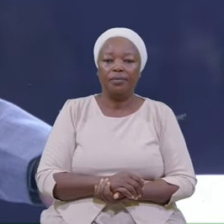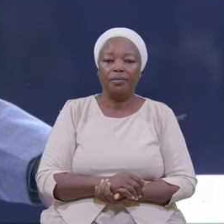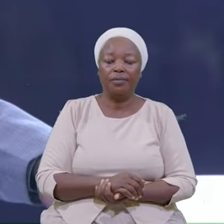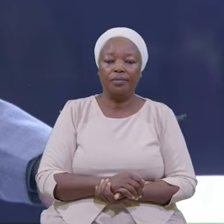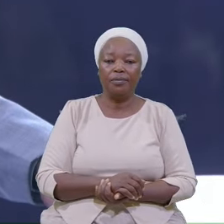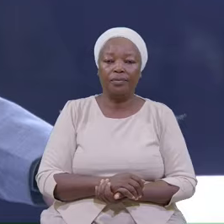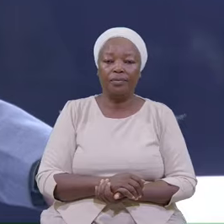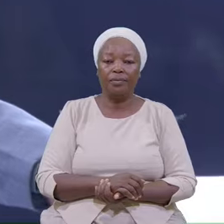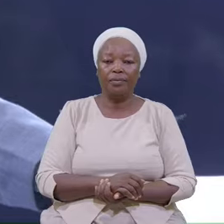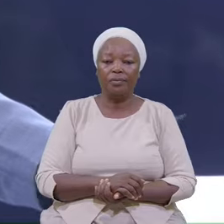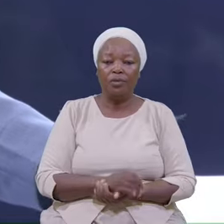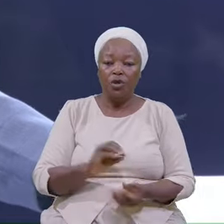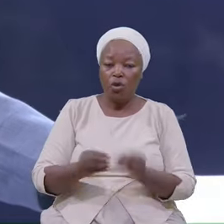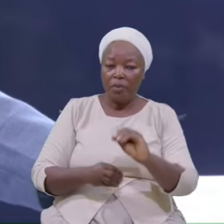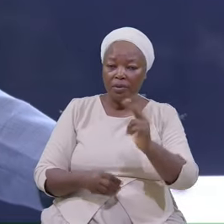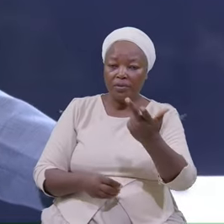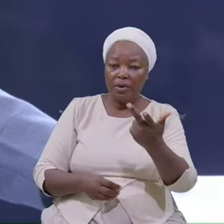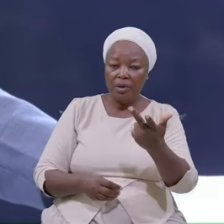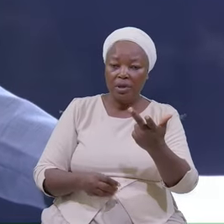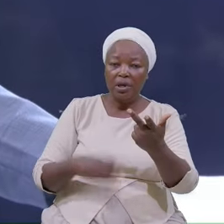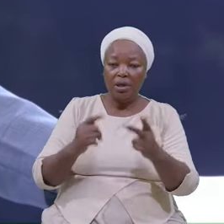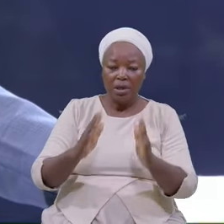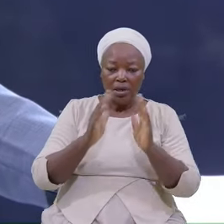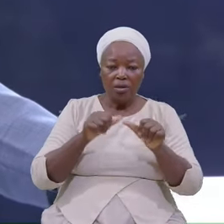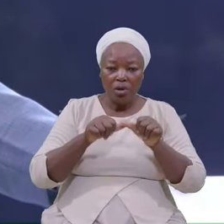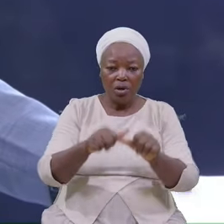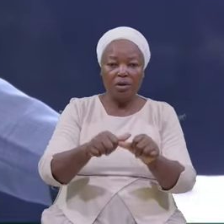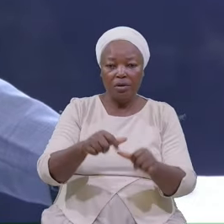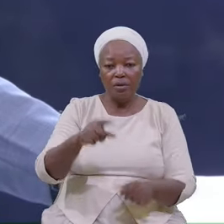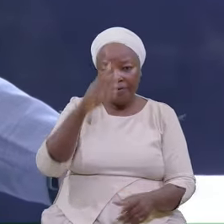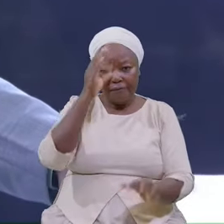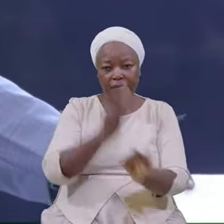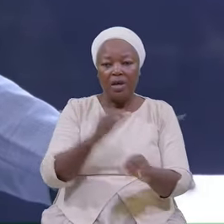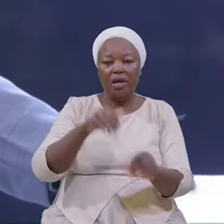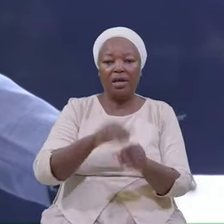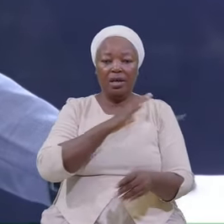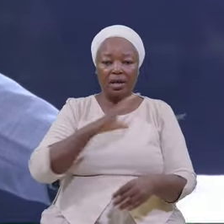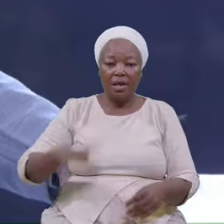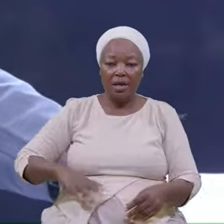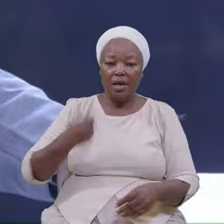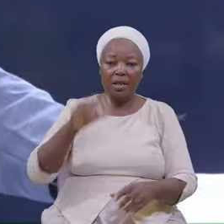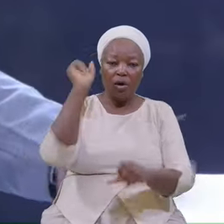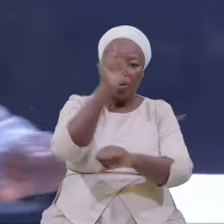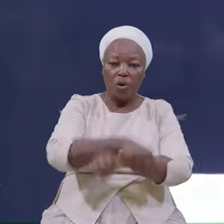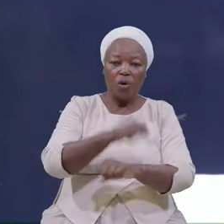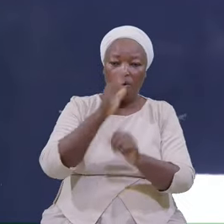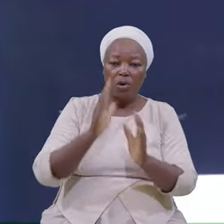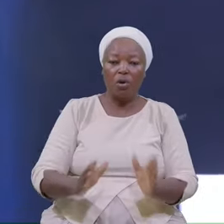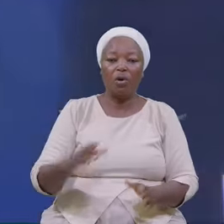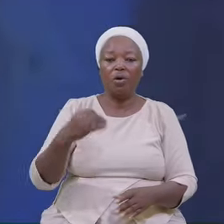les maladies. Number three, steadfast faith in Christ, the conqueror in